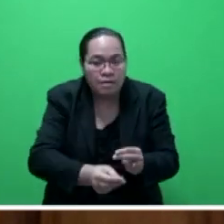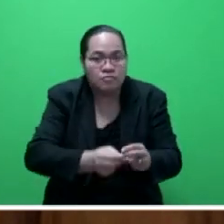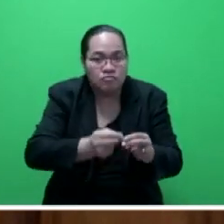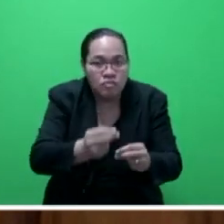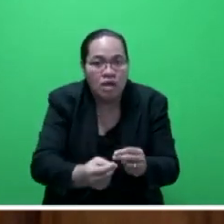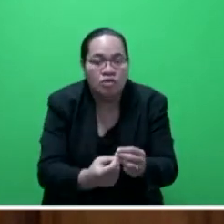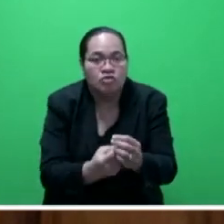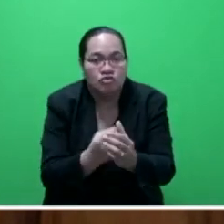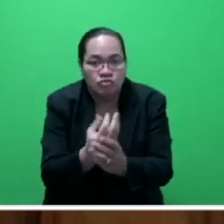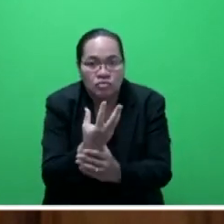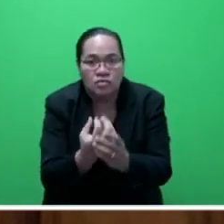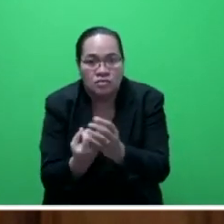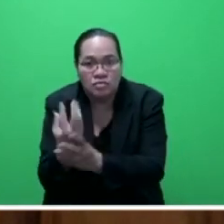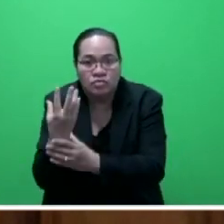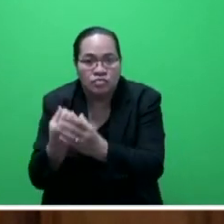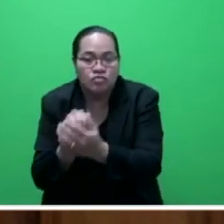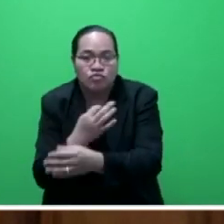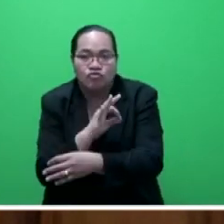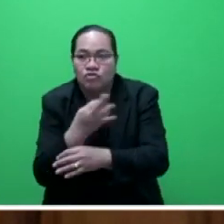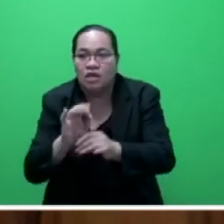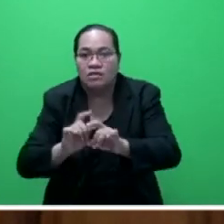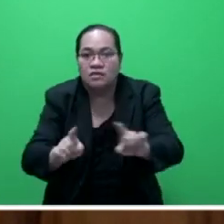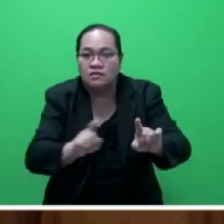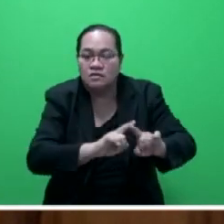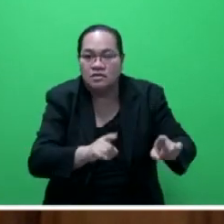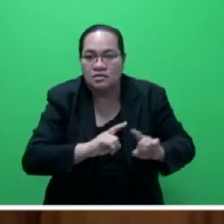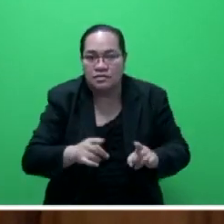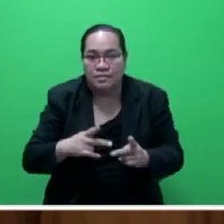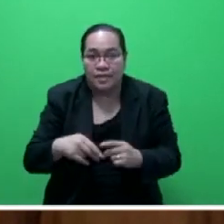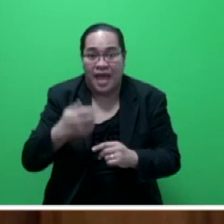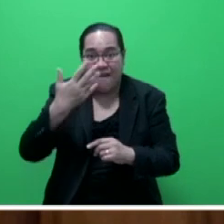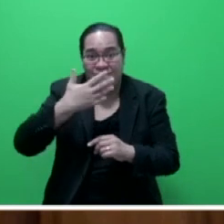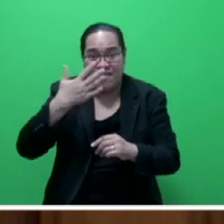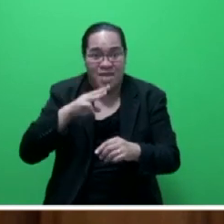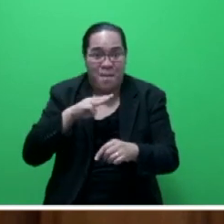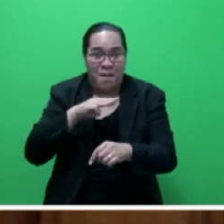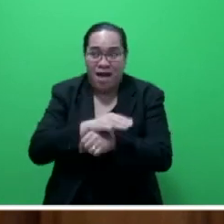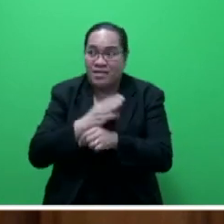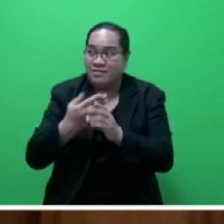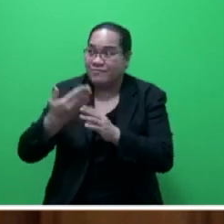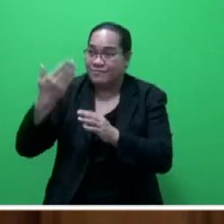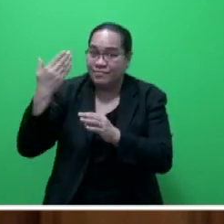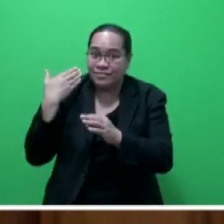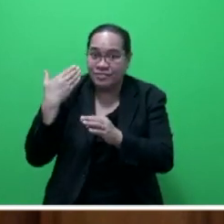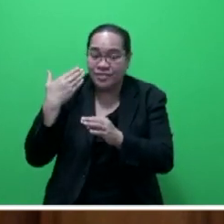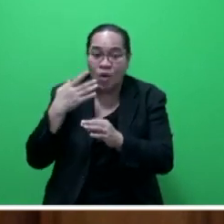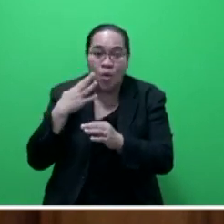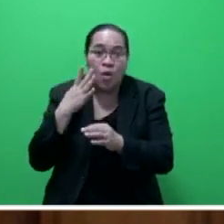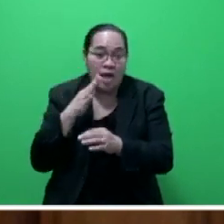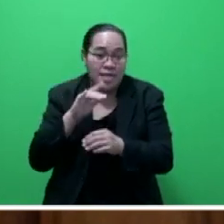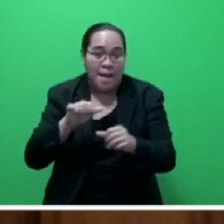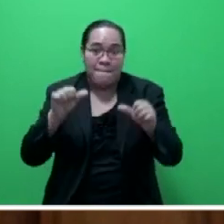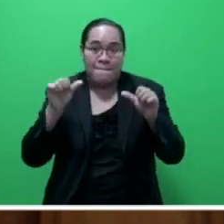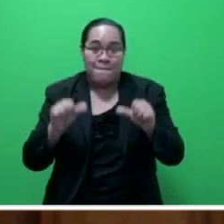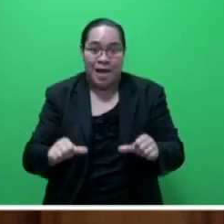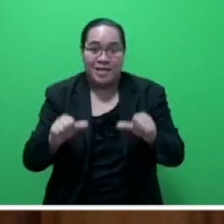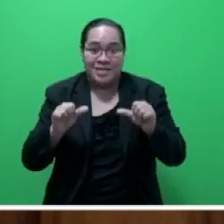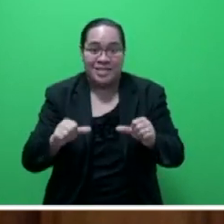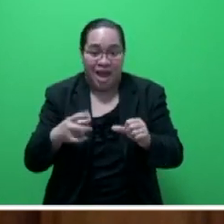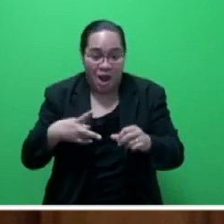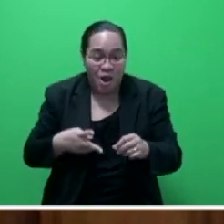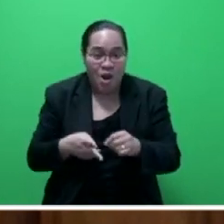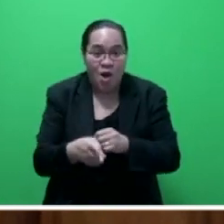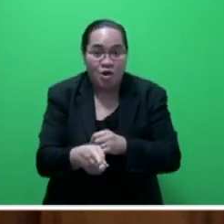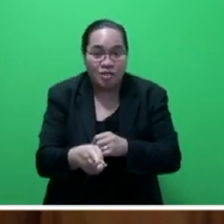initiative. Honorable Speaker said, in the past 15 months since His Excellency the President launched Fiji's